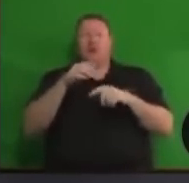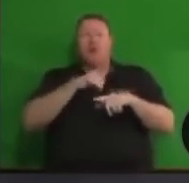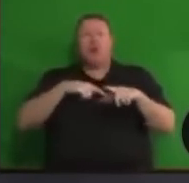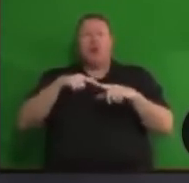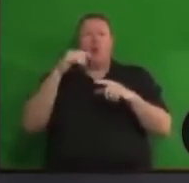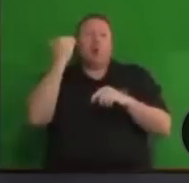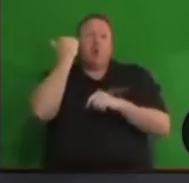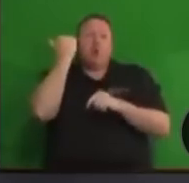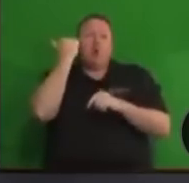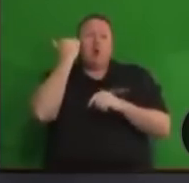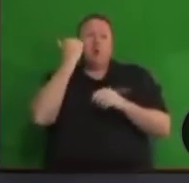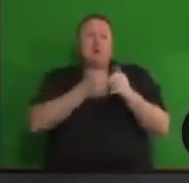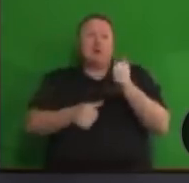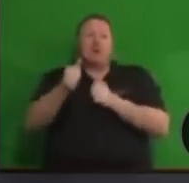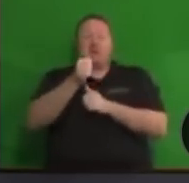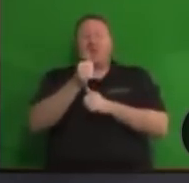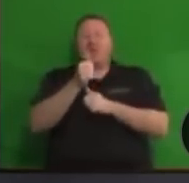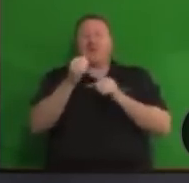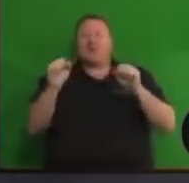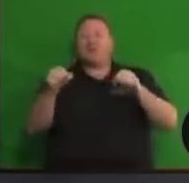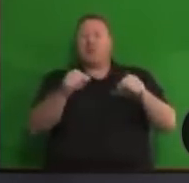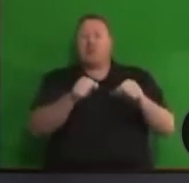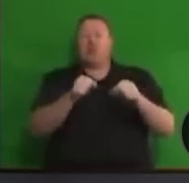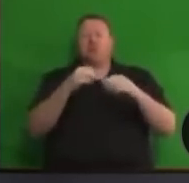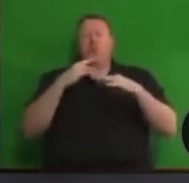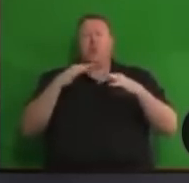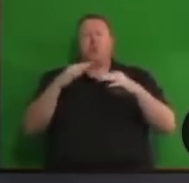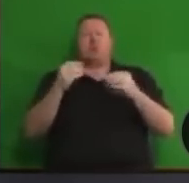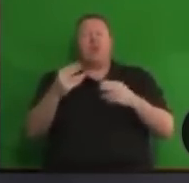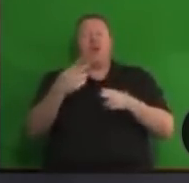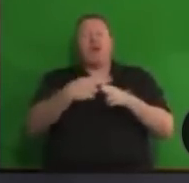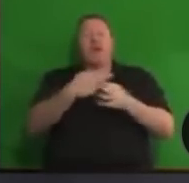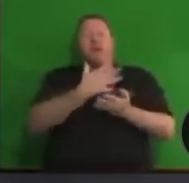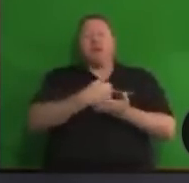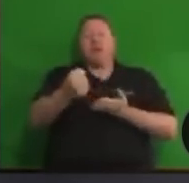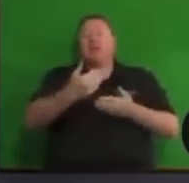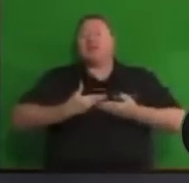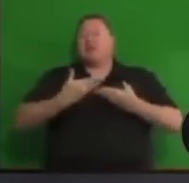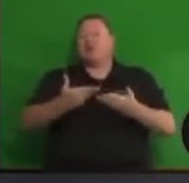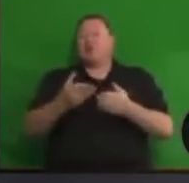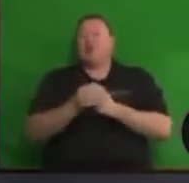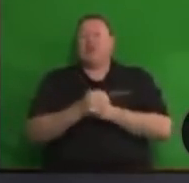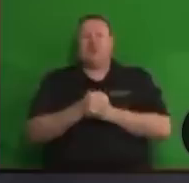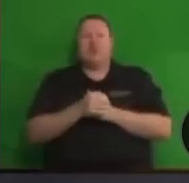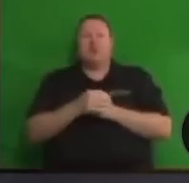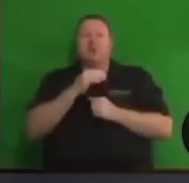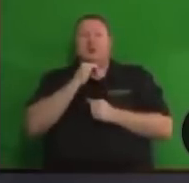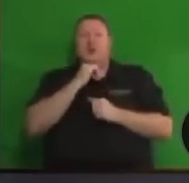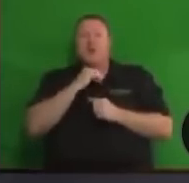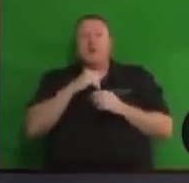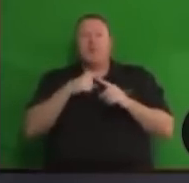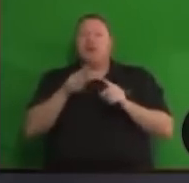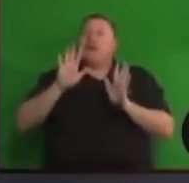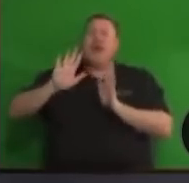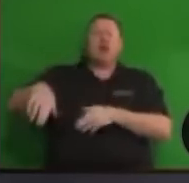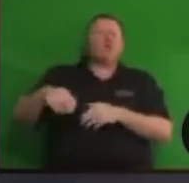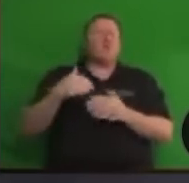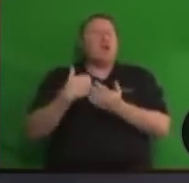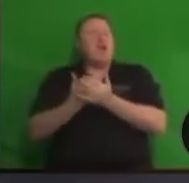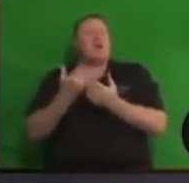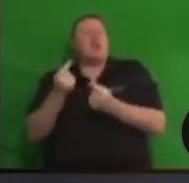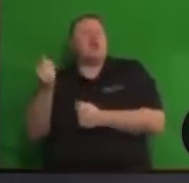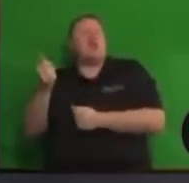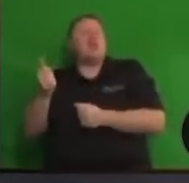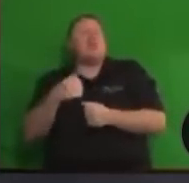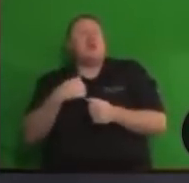hold executive authority over water and sanitation services, but they cannot be left to operate without oversight. As